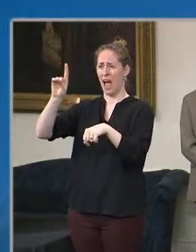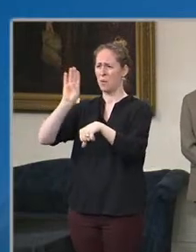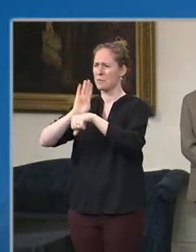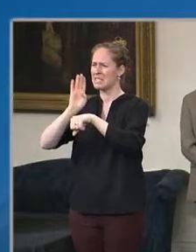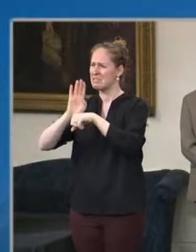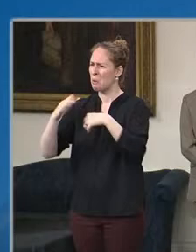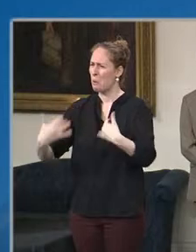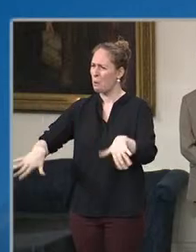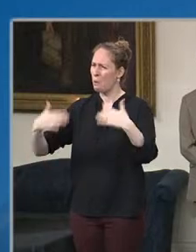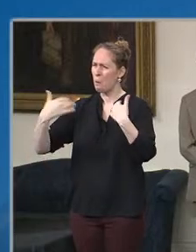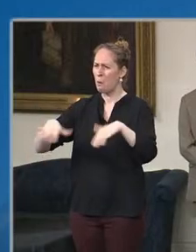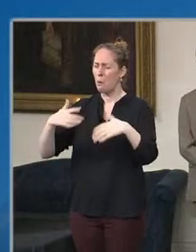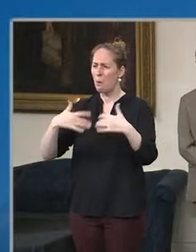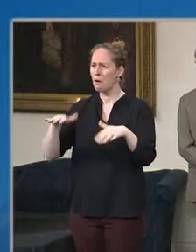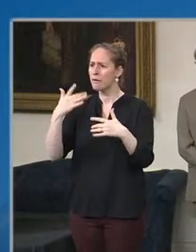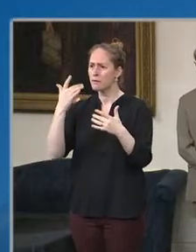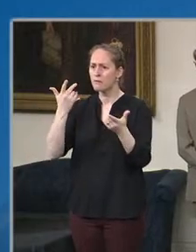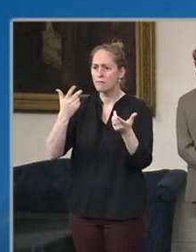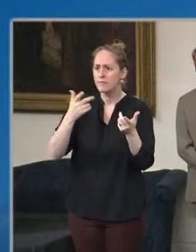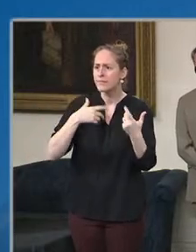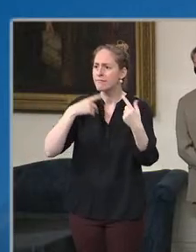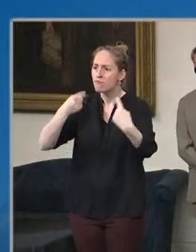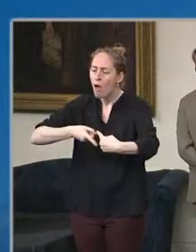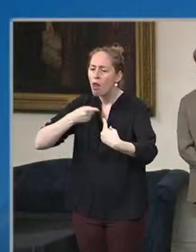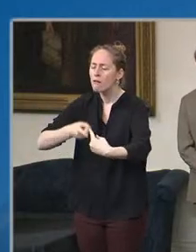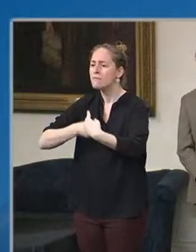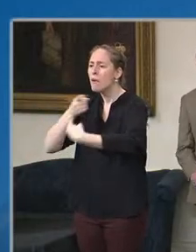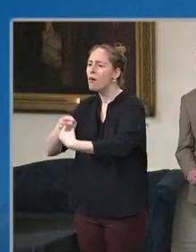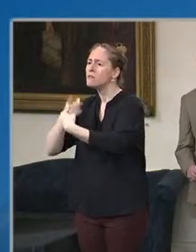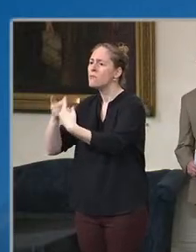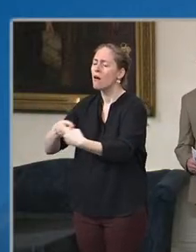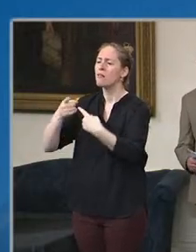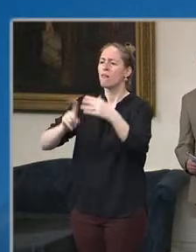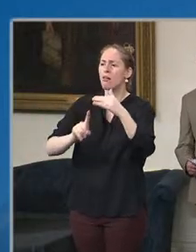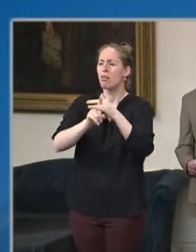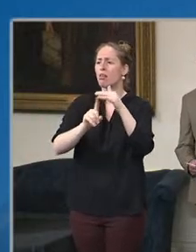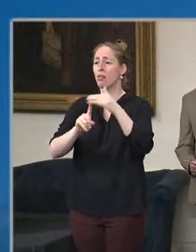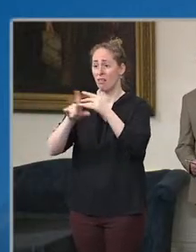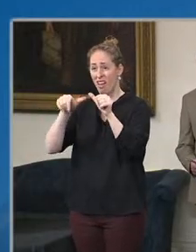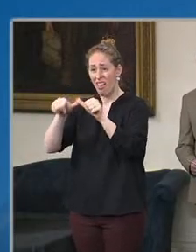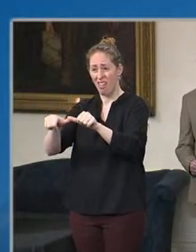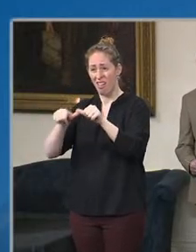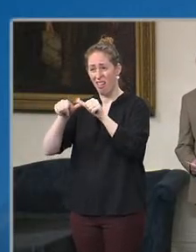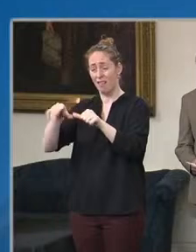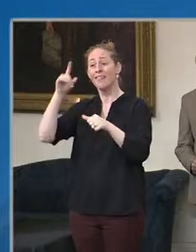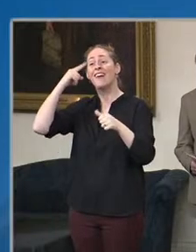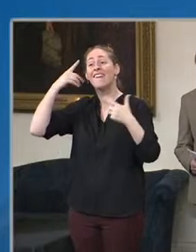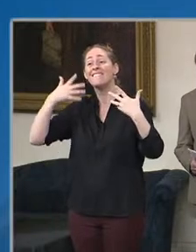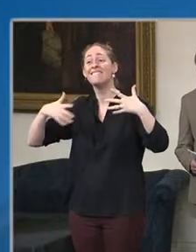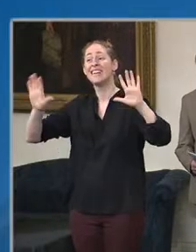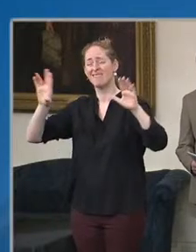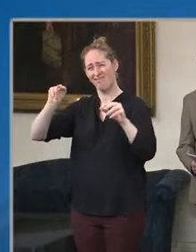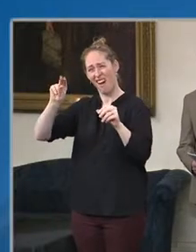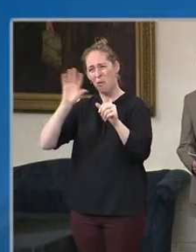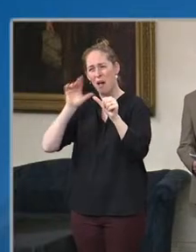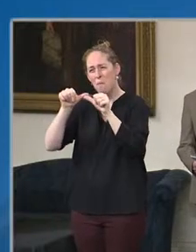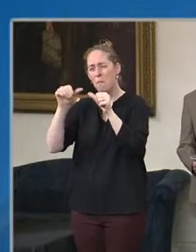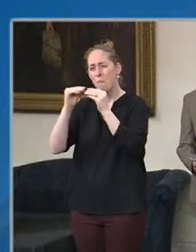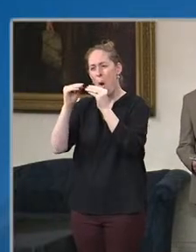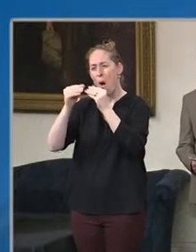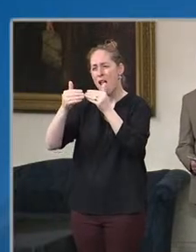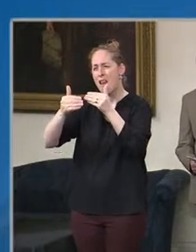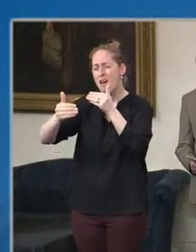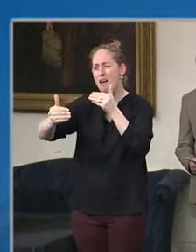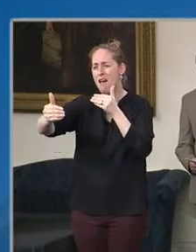new operational challenges, as well as the lingering uncertainty of what lies ahead. From the very start of this pandemic,